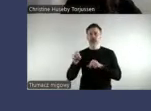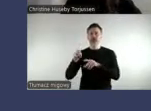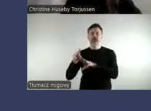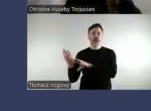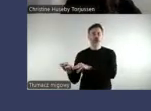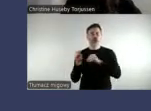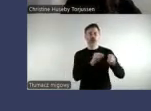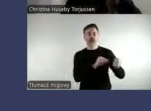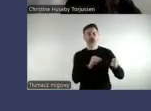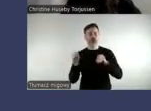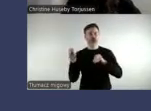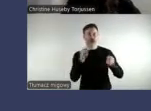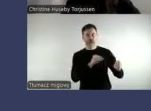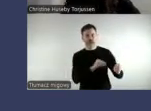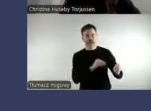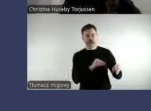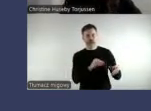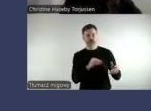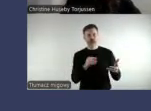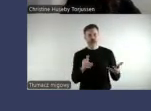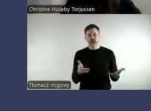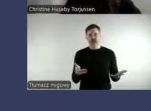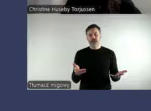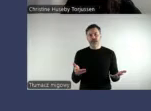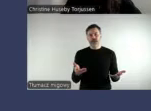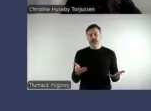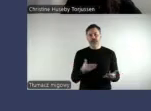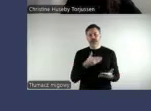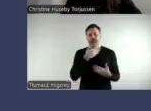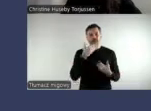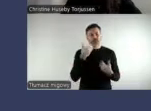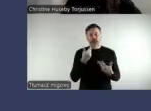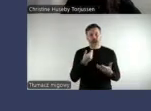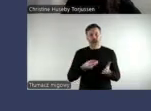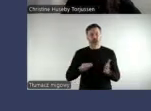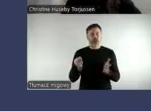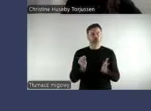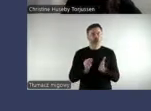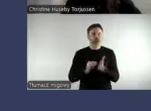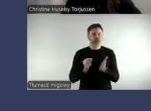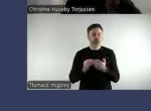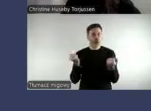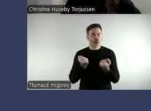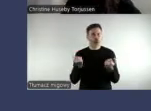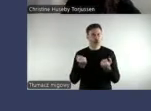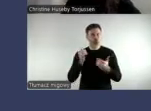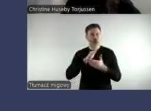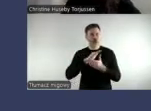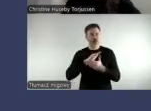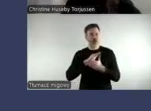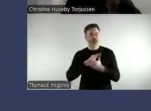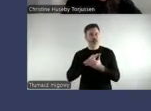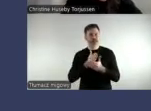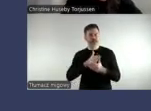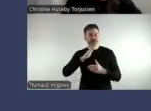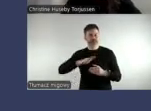on large multinational exercises in Norway, but then it has been with the luxury of being able to plan